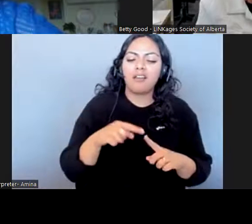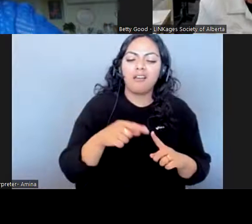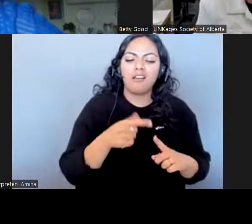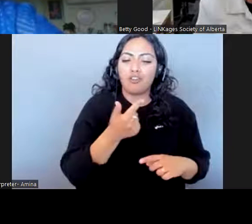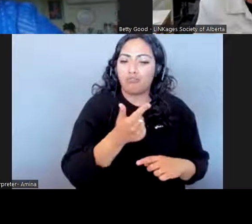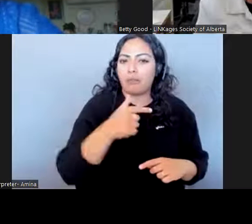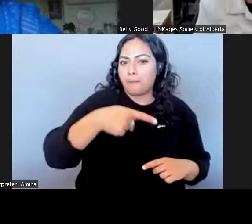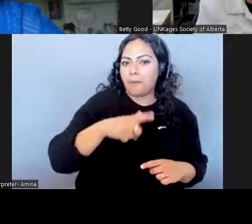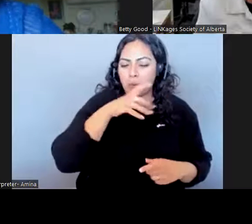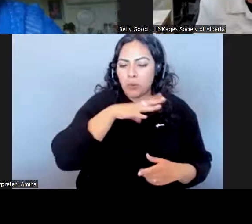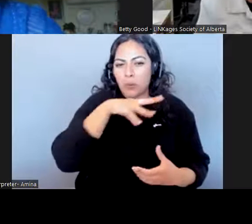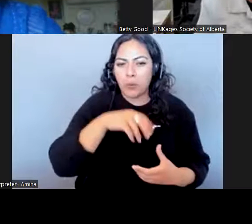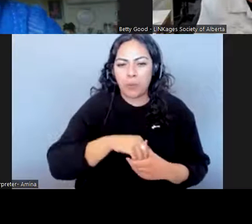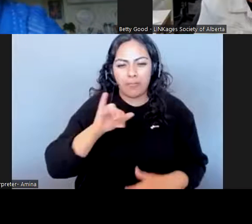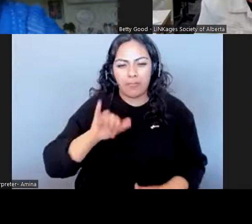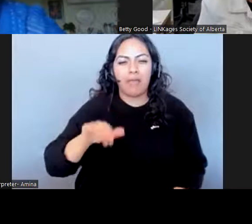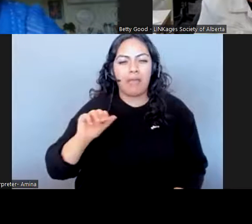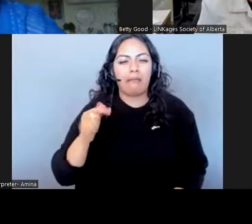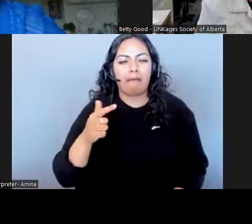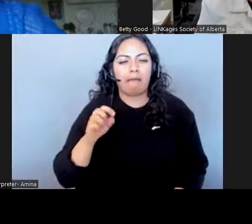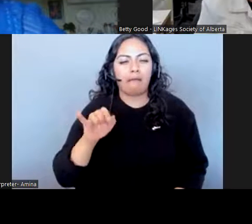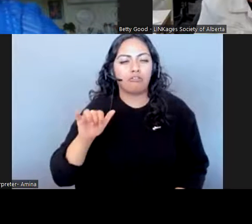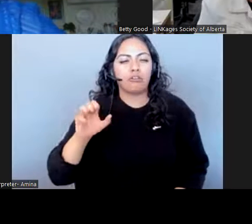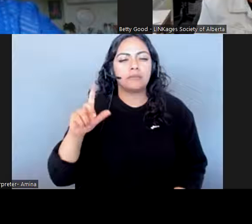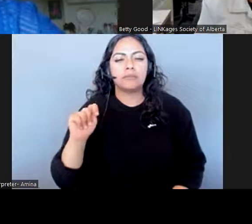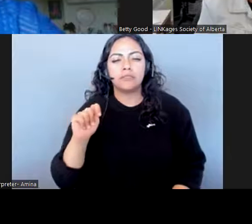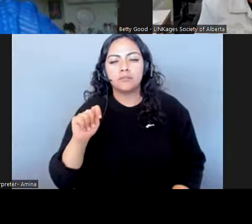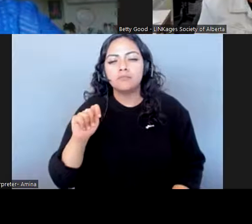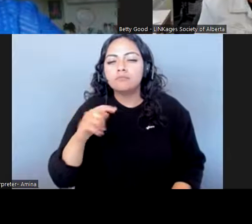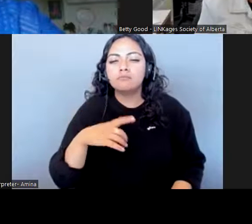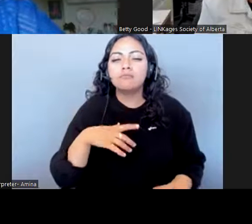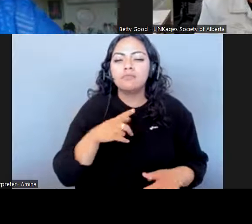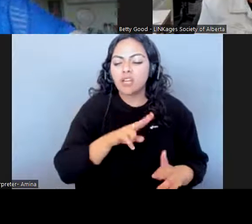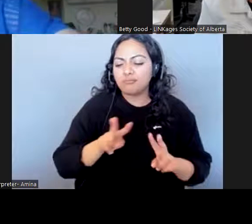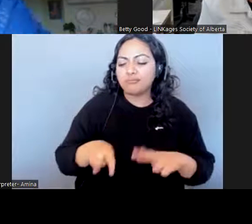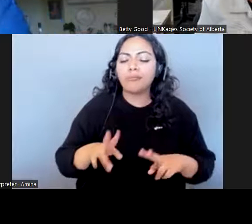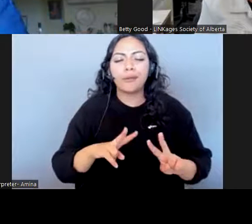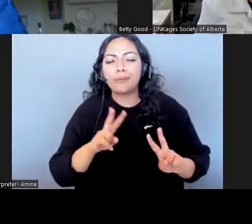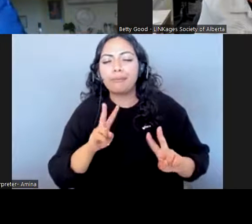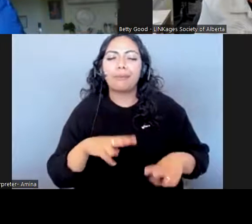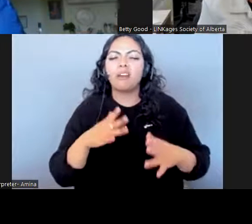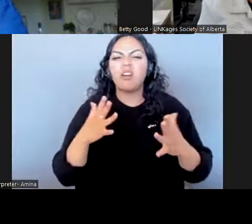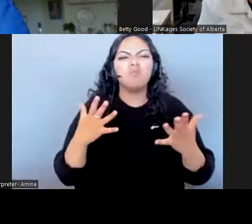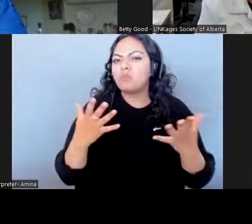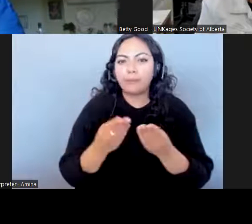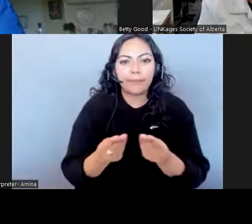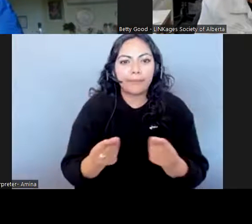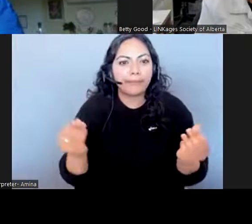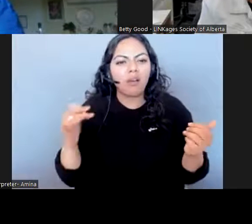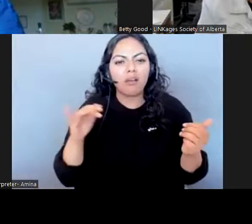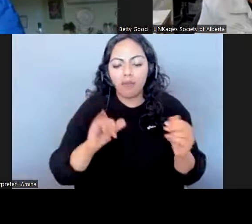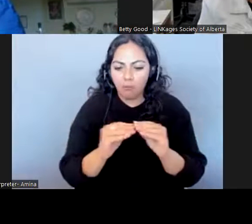who are participating, having these experiences of working together is helping to form